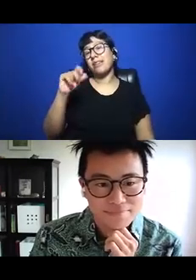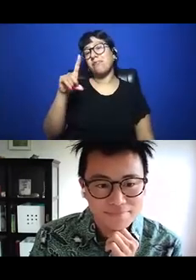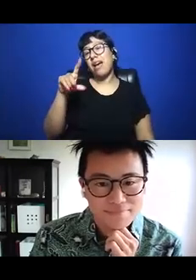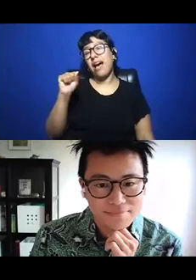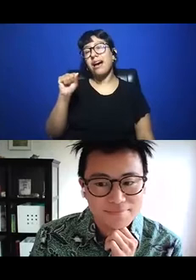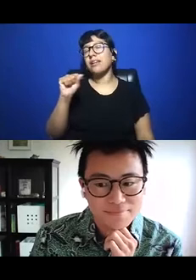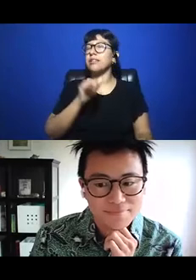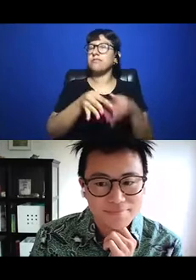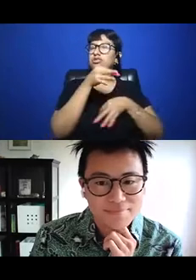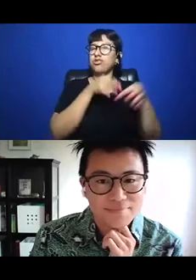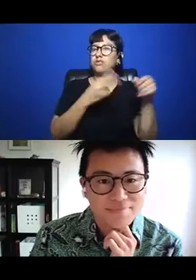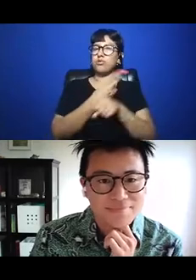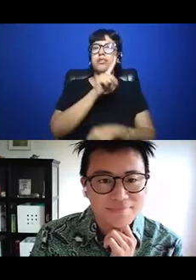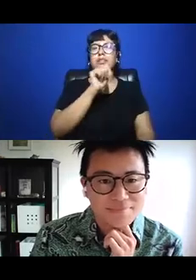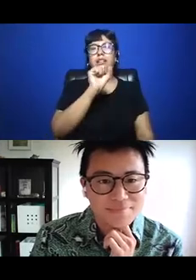than LastPass.